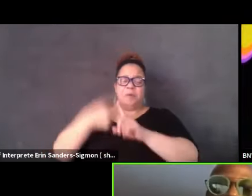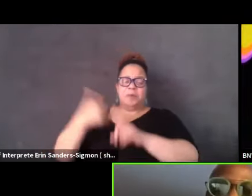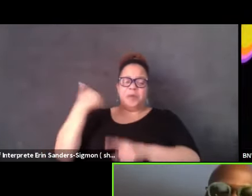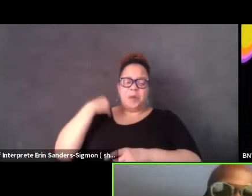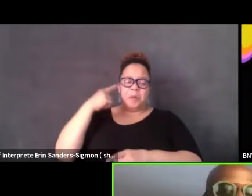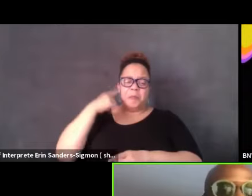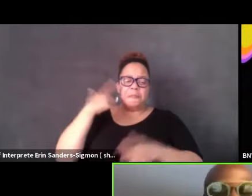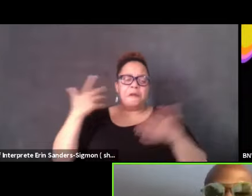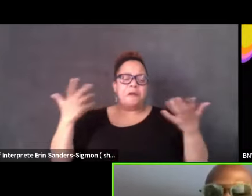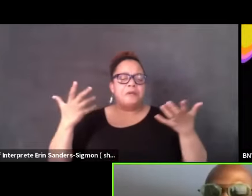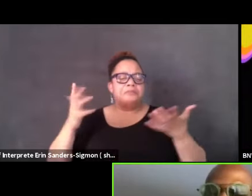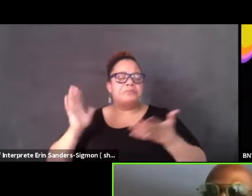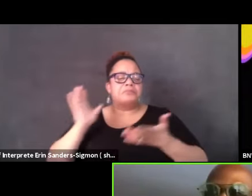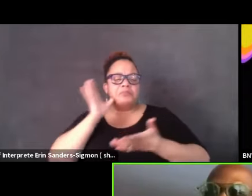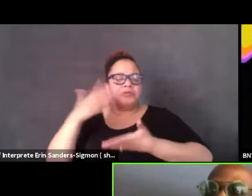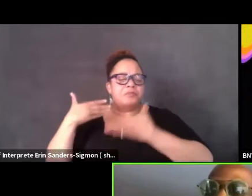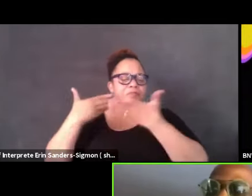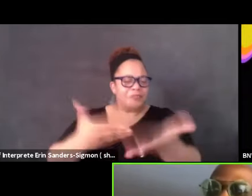in DC,